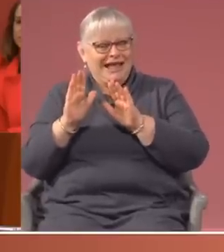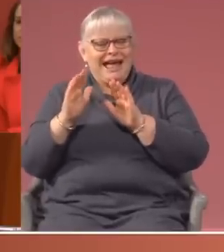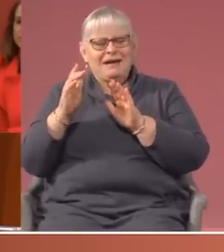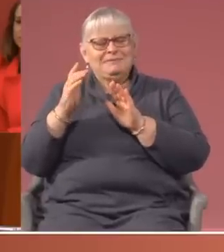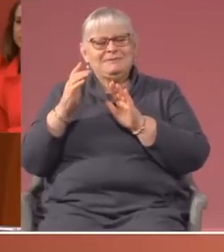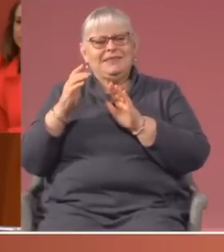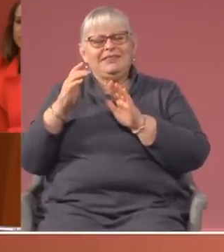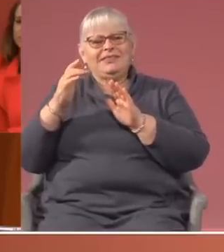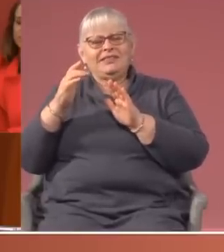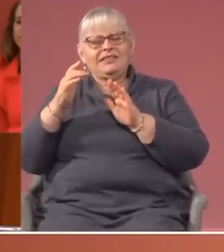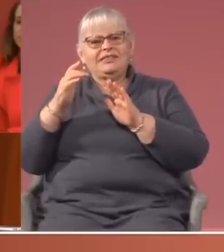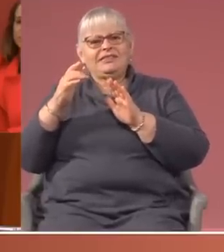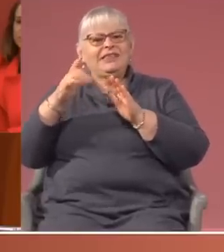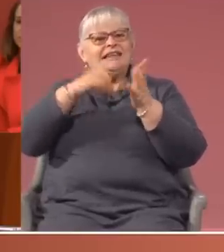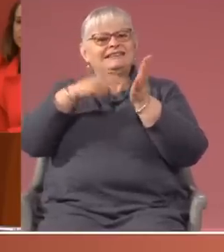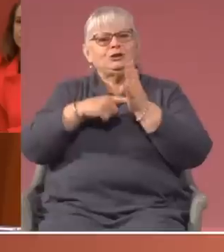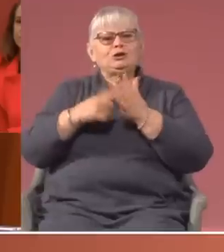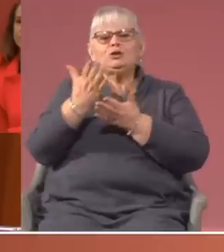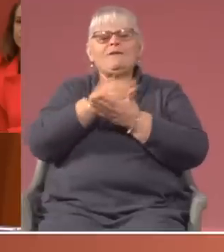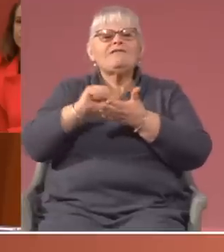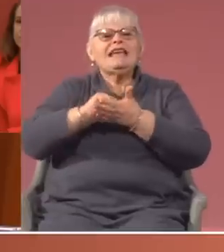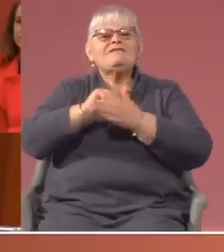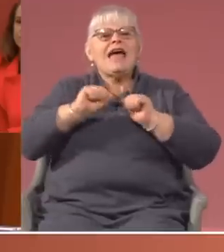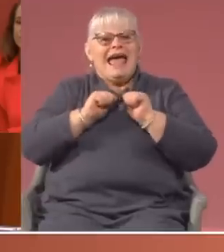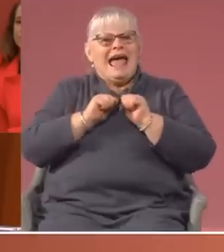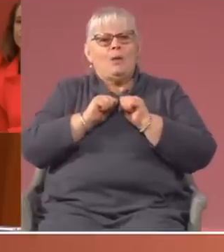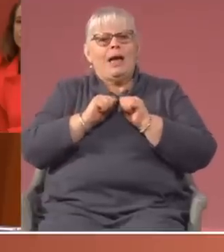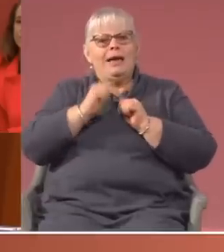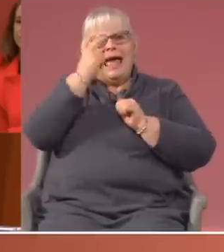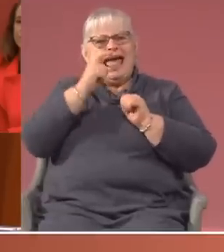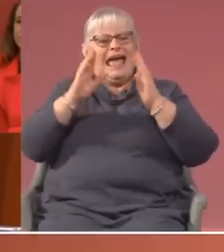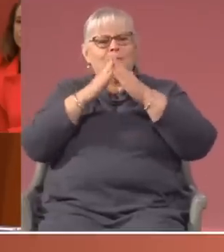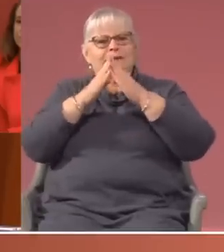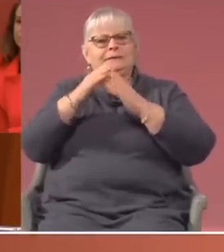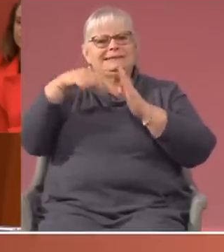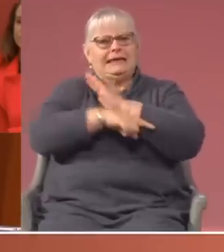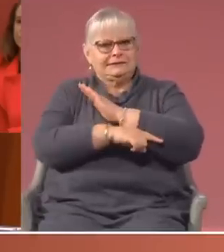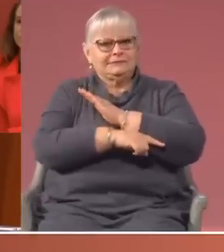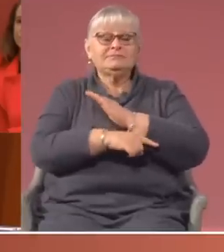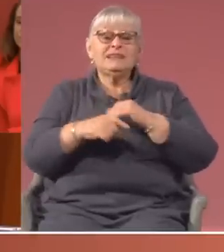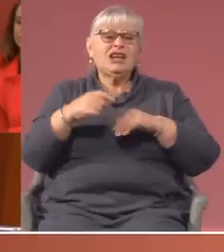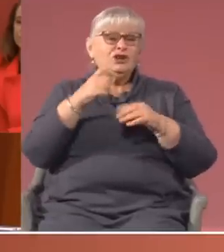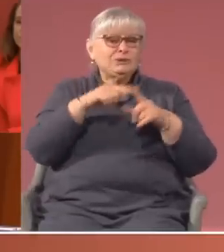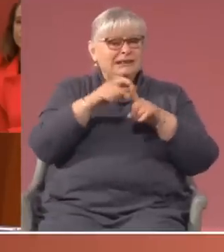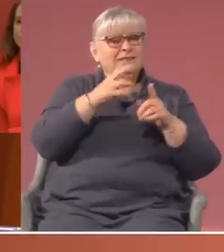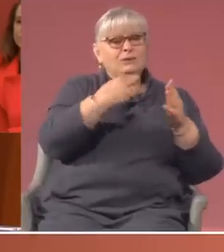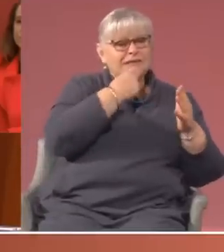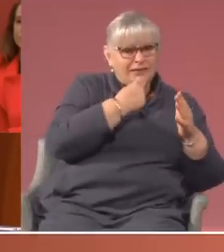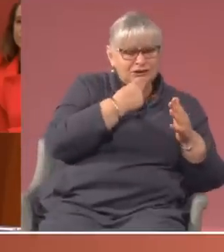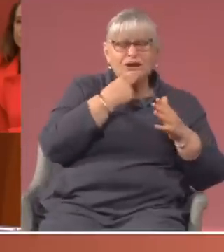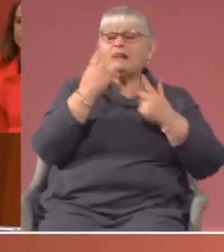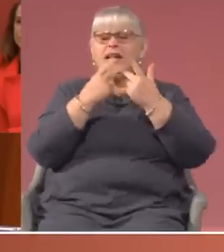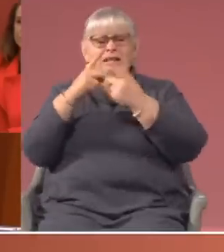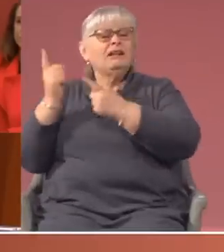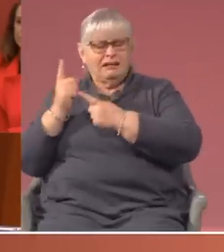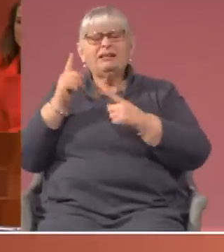debt. It's been done for Tasmania, it's been done for South Australia. It's time to do it for us. For too long,